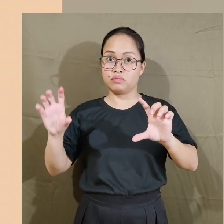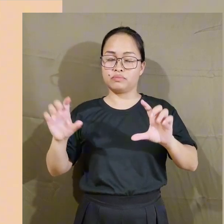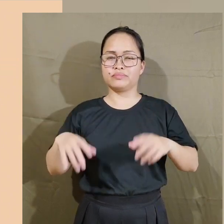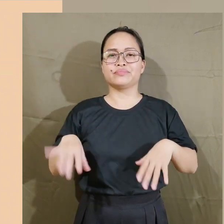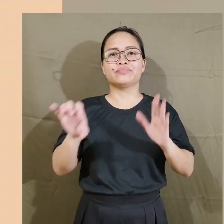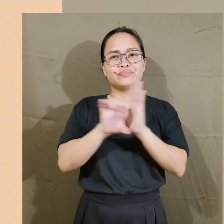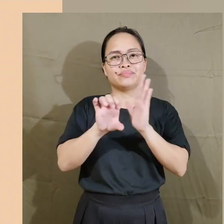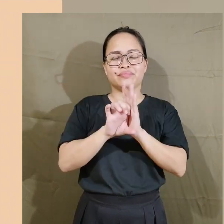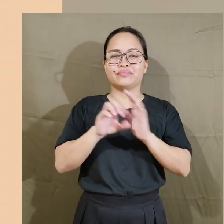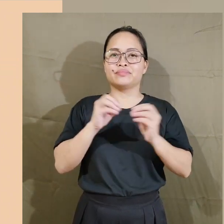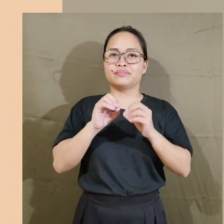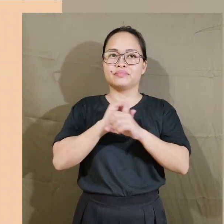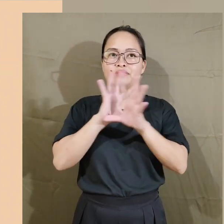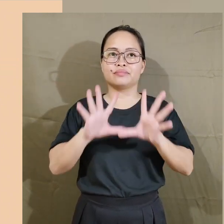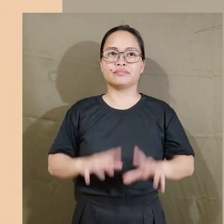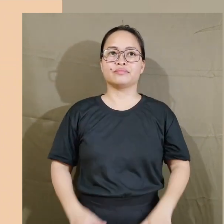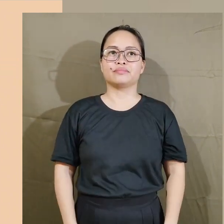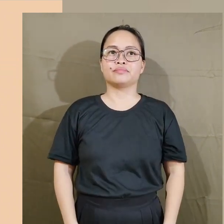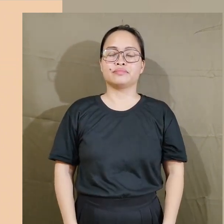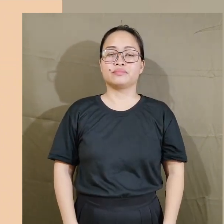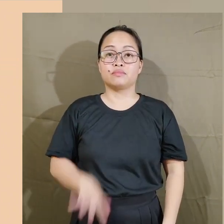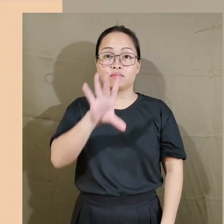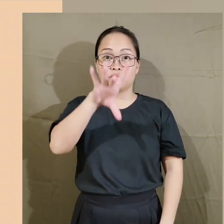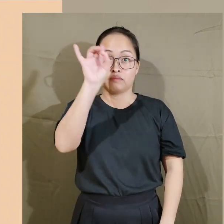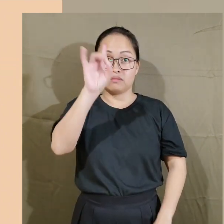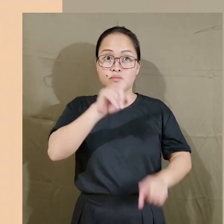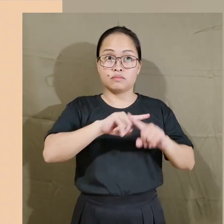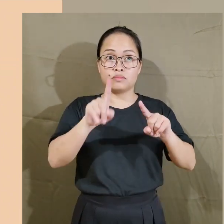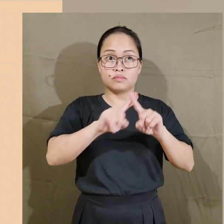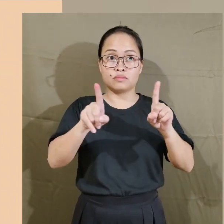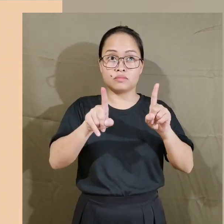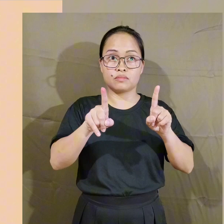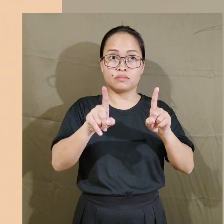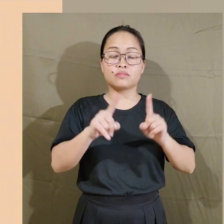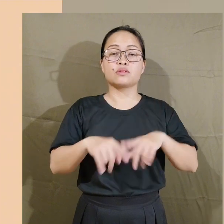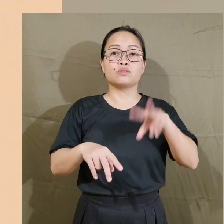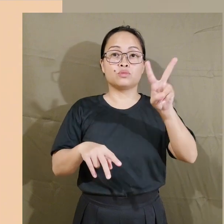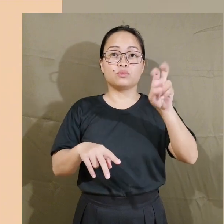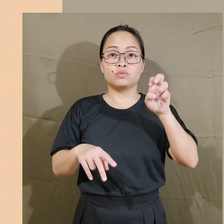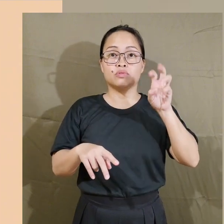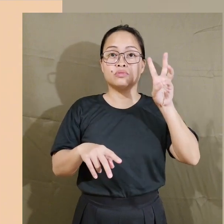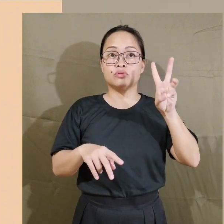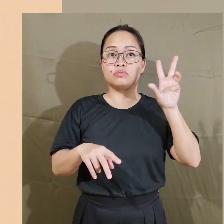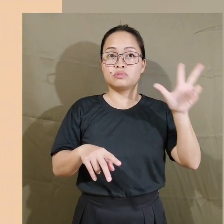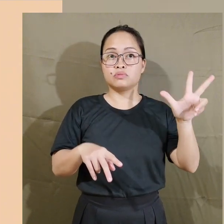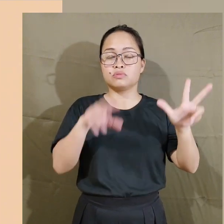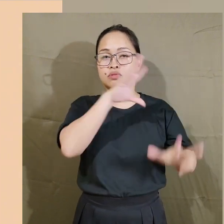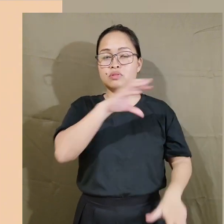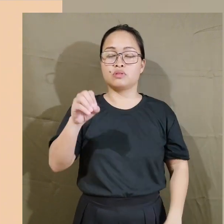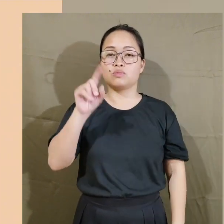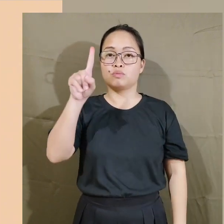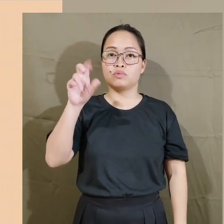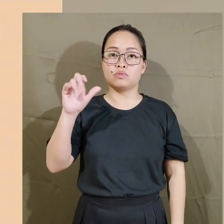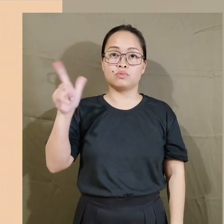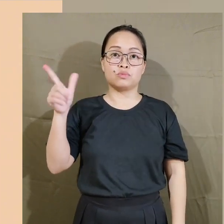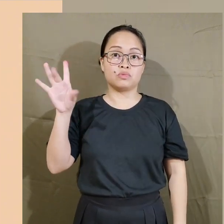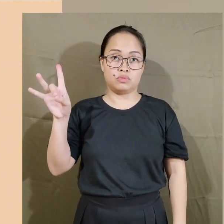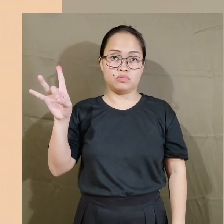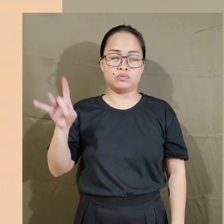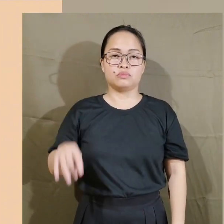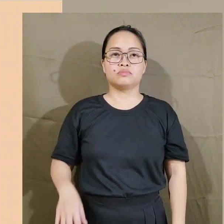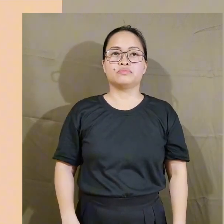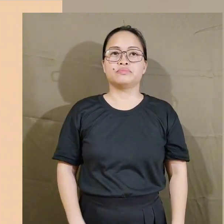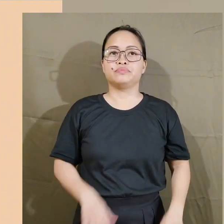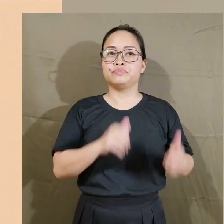Example: find the difference between 263 and 128.